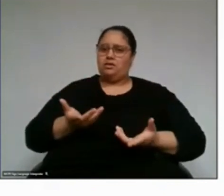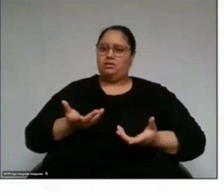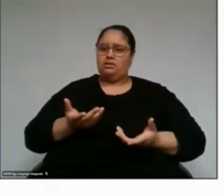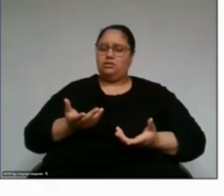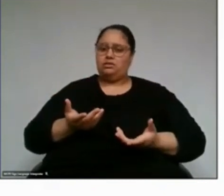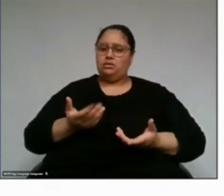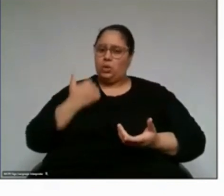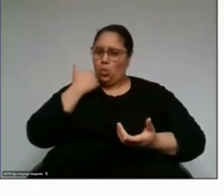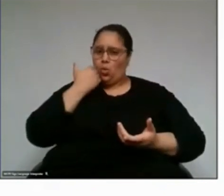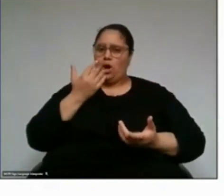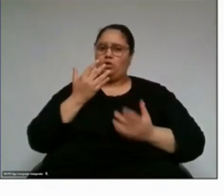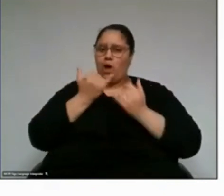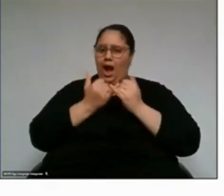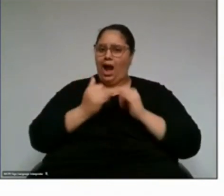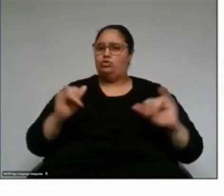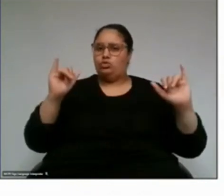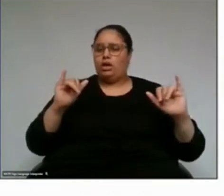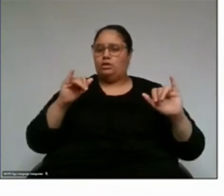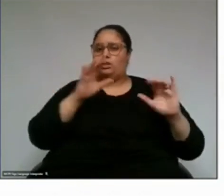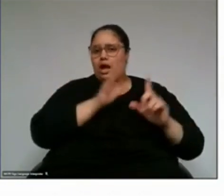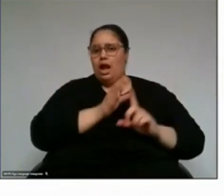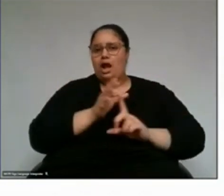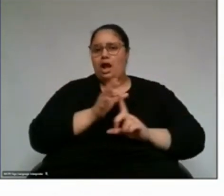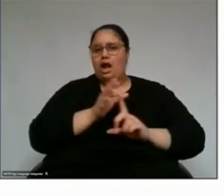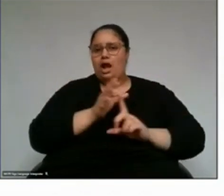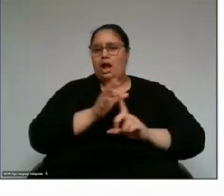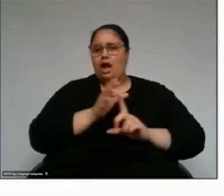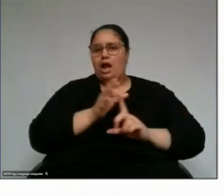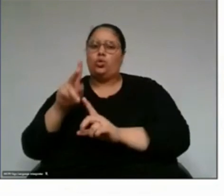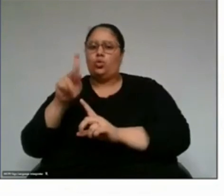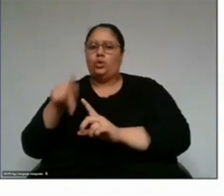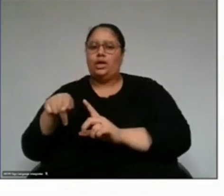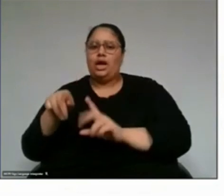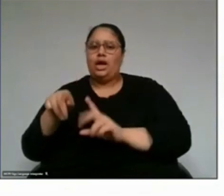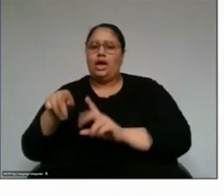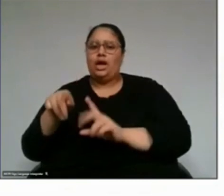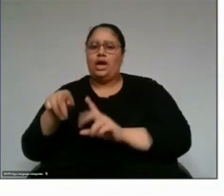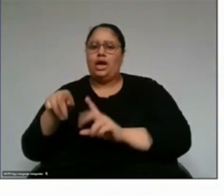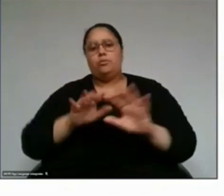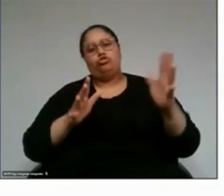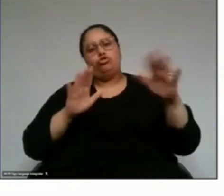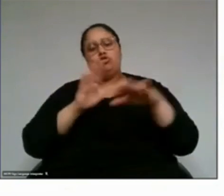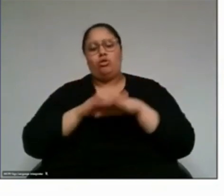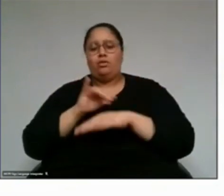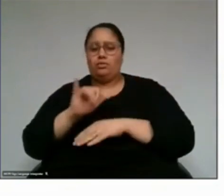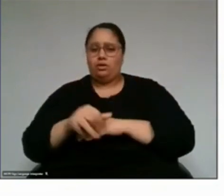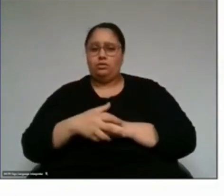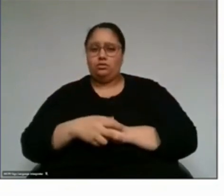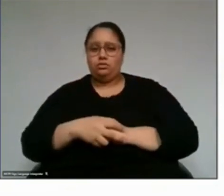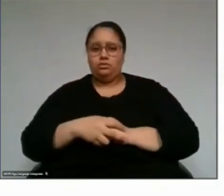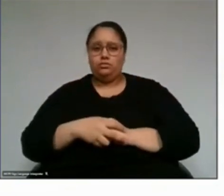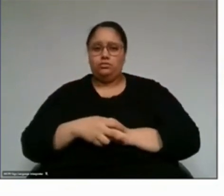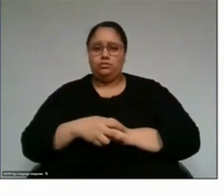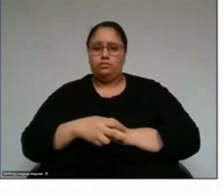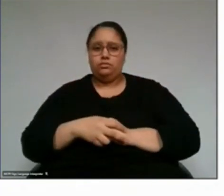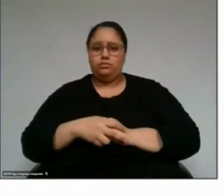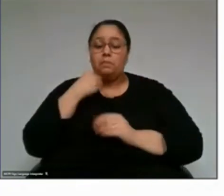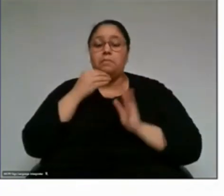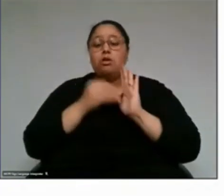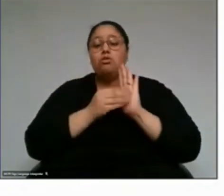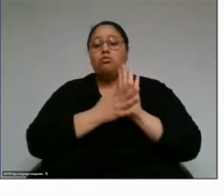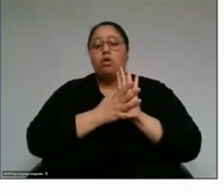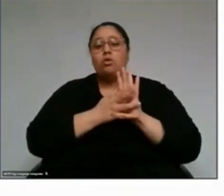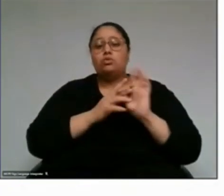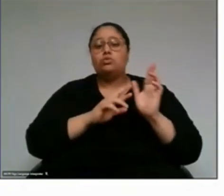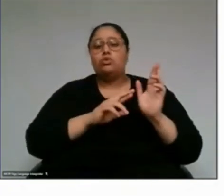wants to isolate Russia and Ukraine issue and come and praise them on that. I note relevance, but I'm still